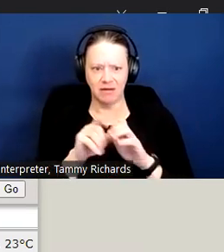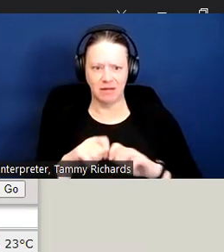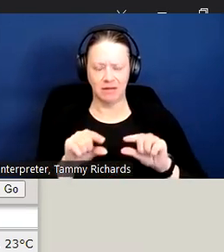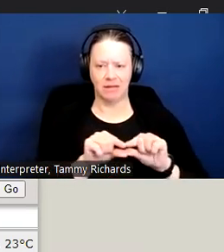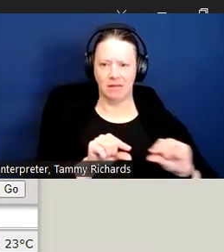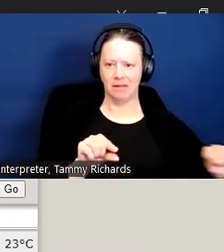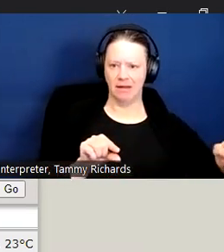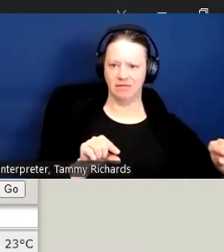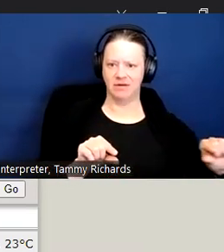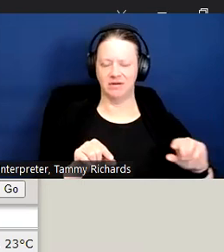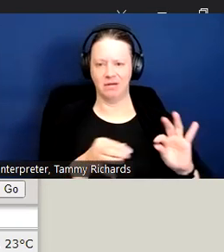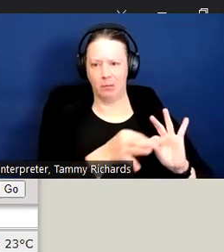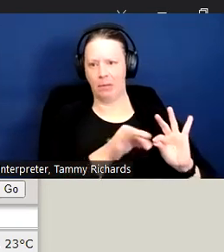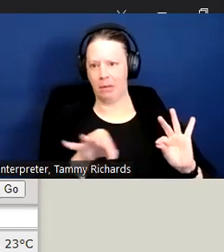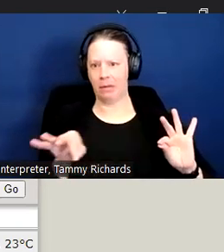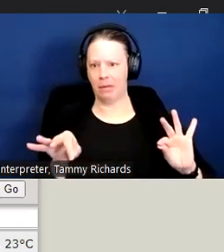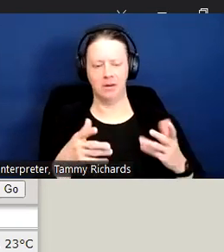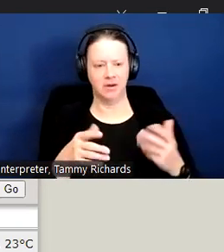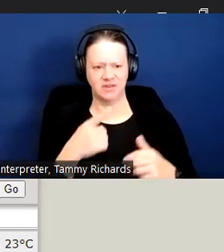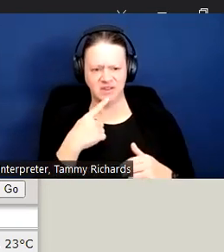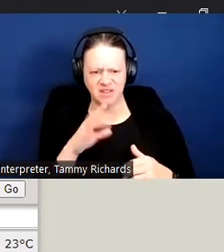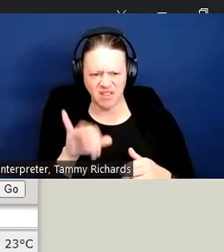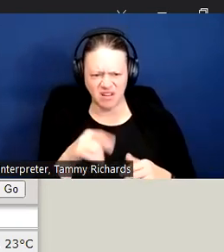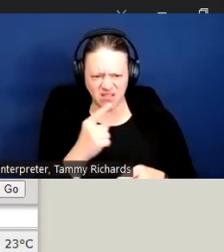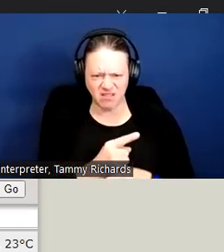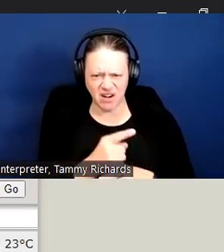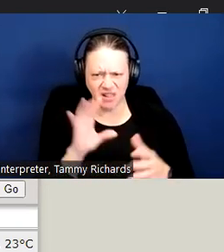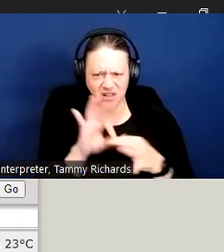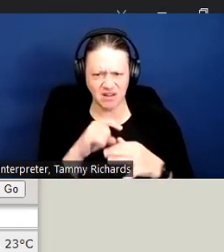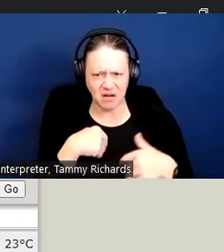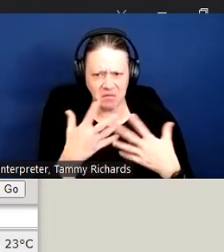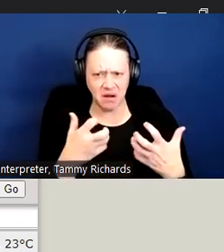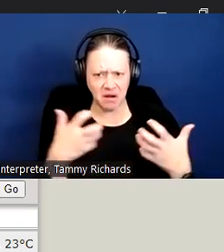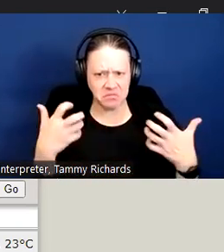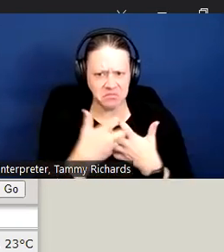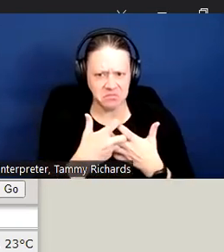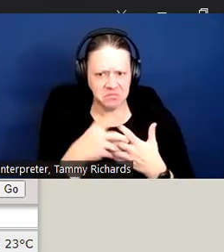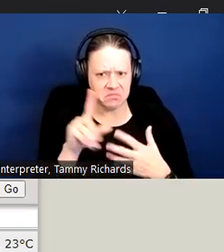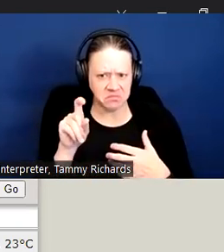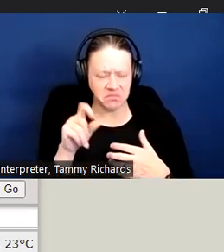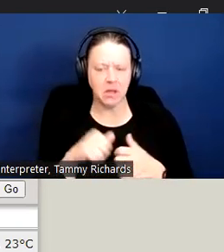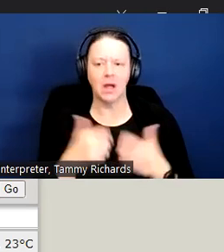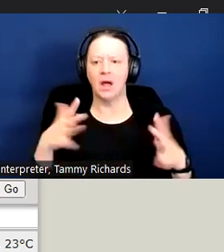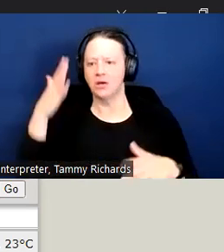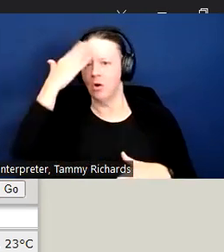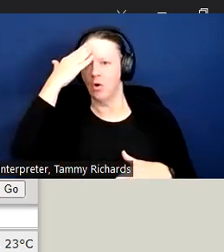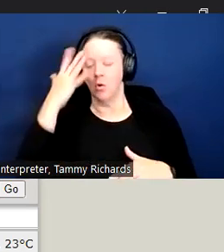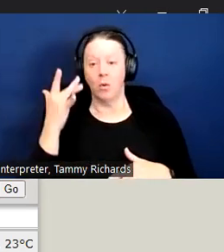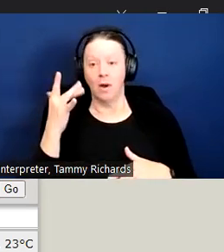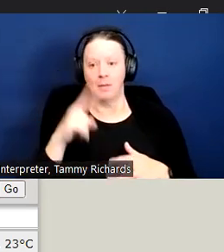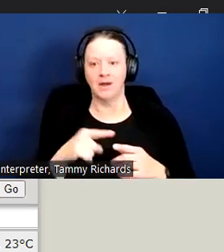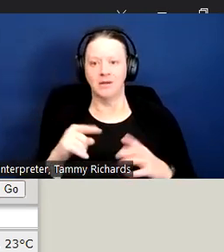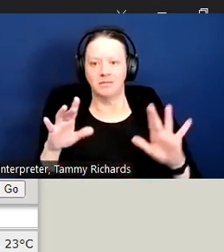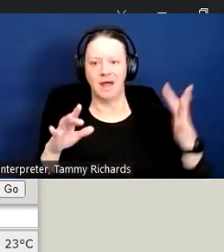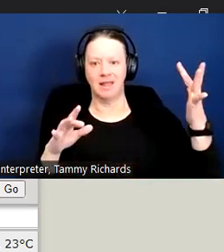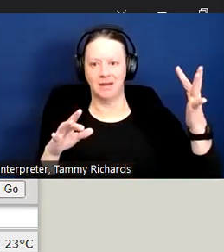my browser and say, is that the right link I want? Is that match up? I just know it is because that button is